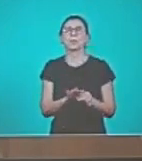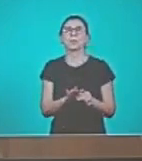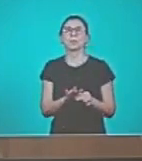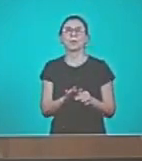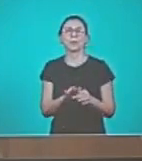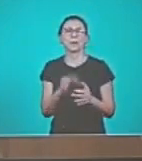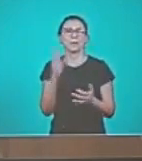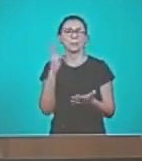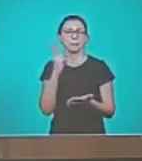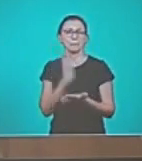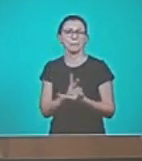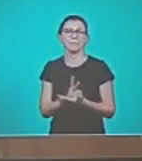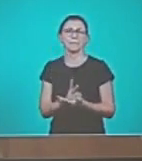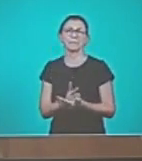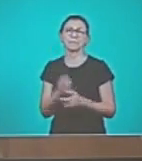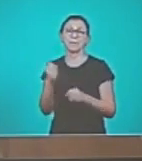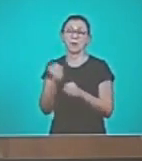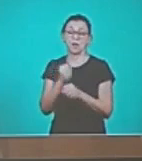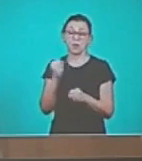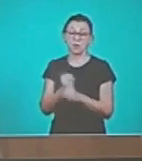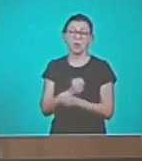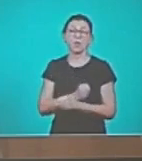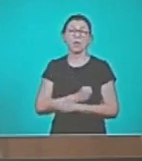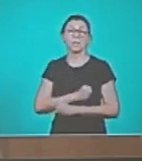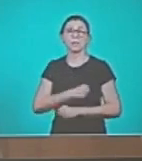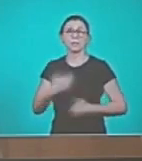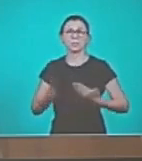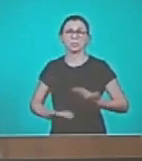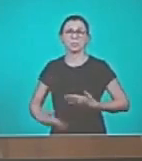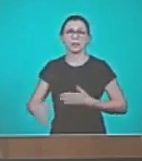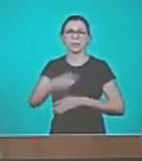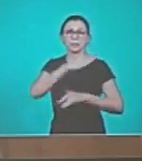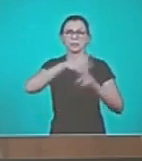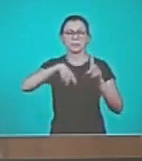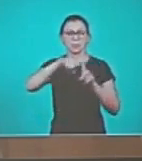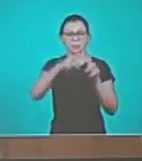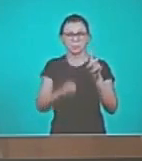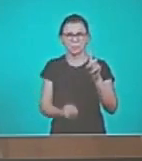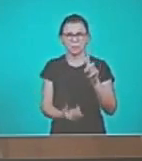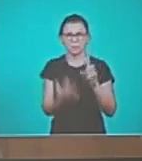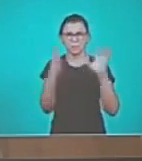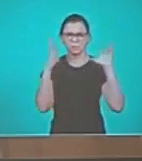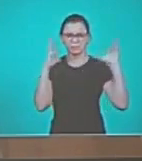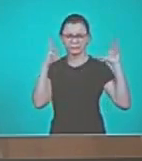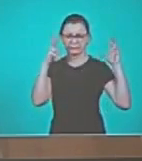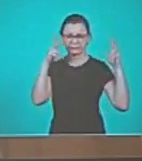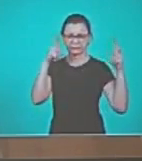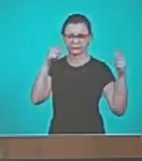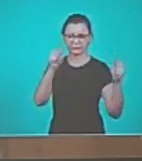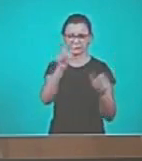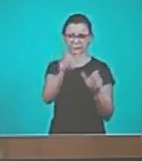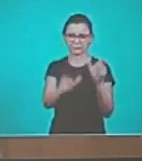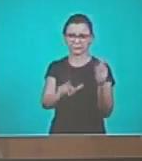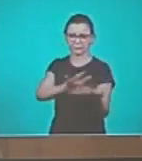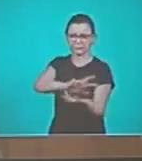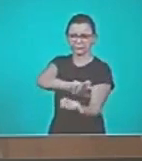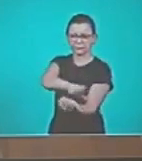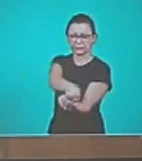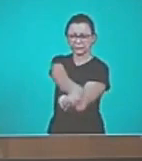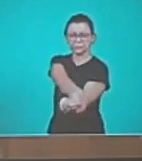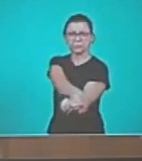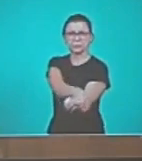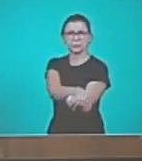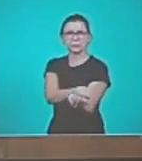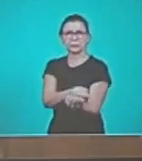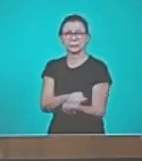same work of the ones who died on the fires and the crosses on the mouth of the lions, the ones